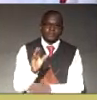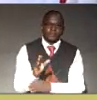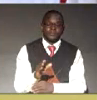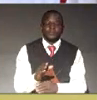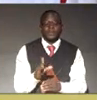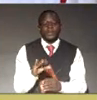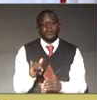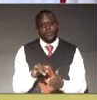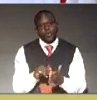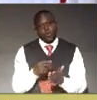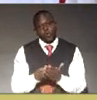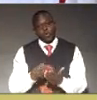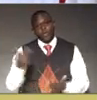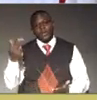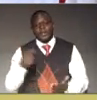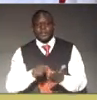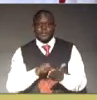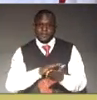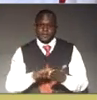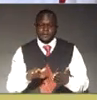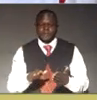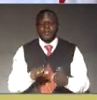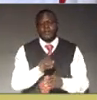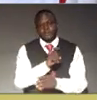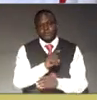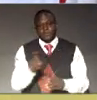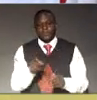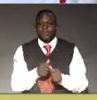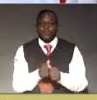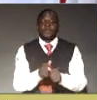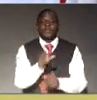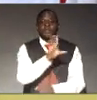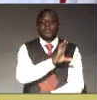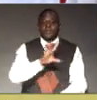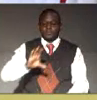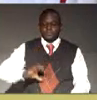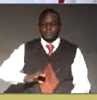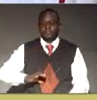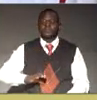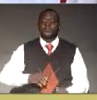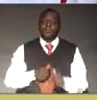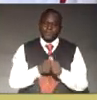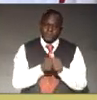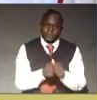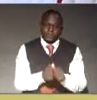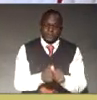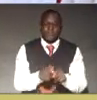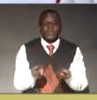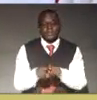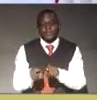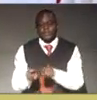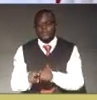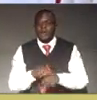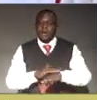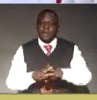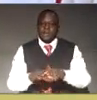Every Holy Thursday in the Holy Week, followers of Christ emulate Jesus Christ by washing the feet of